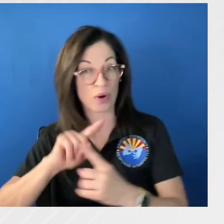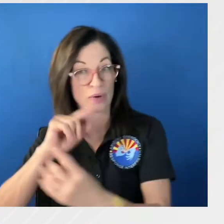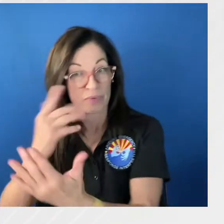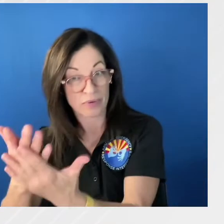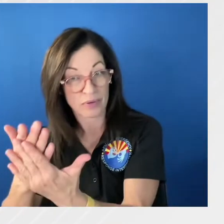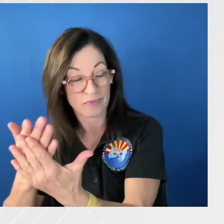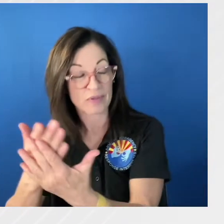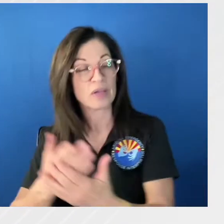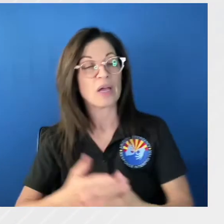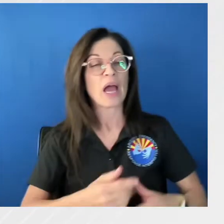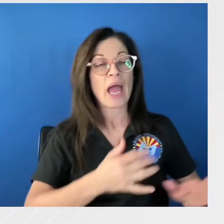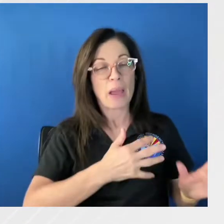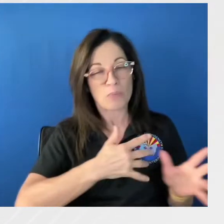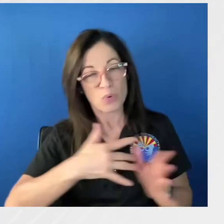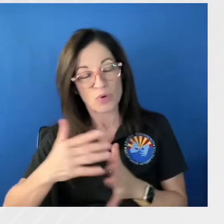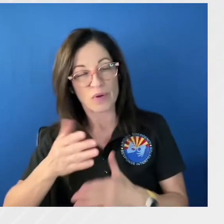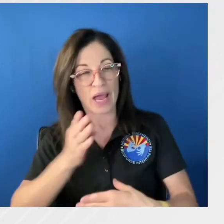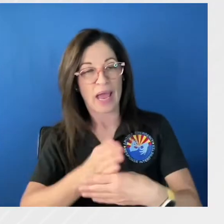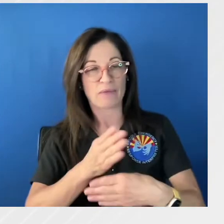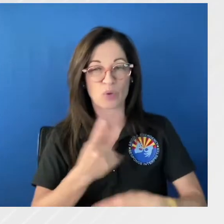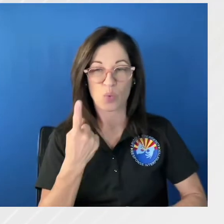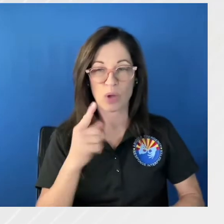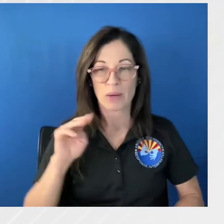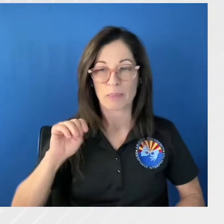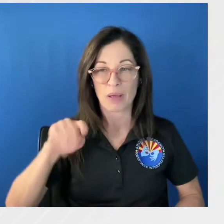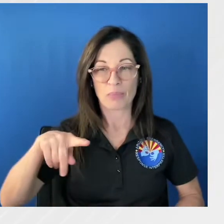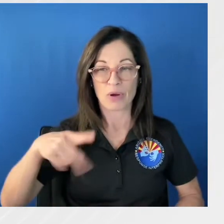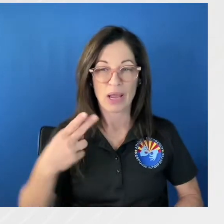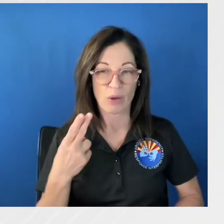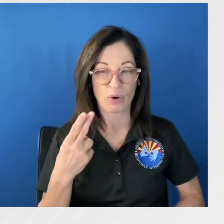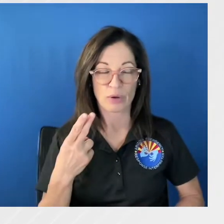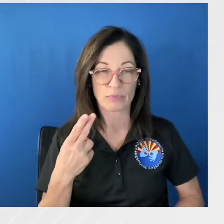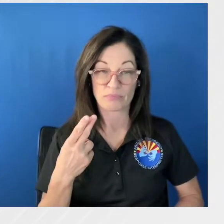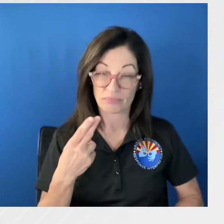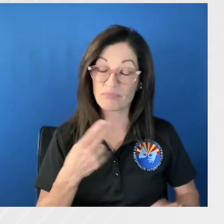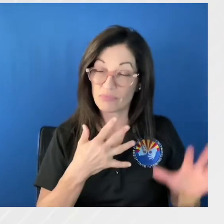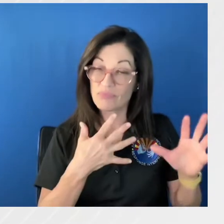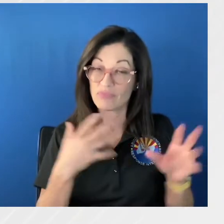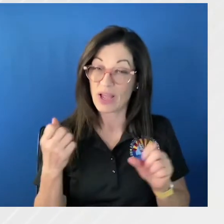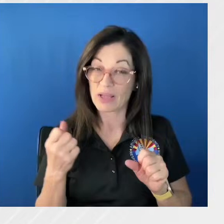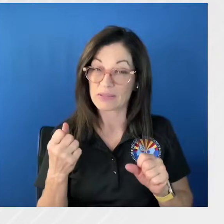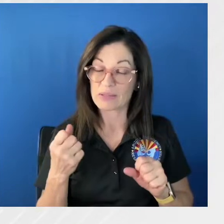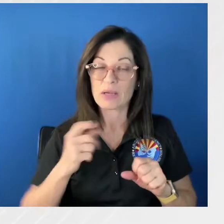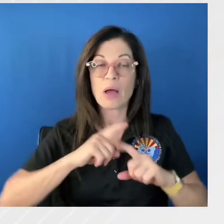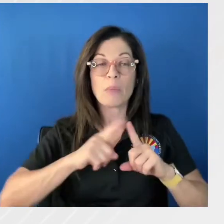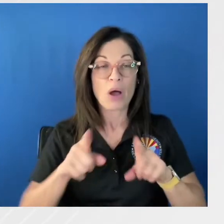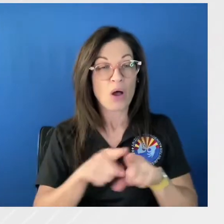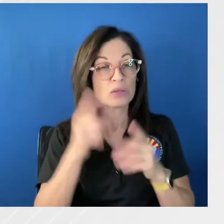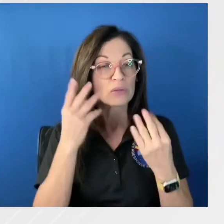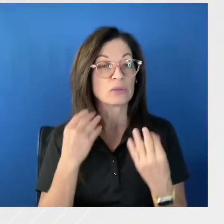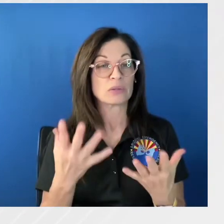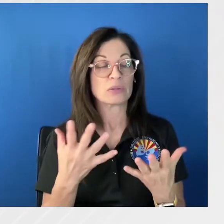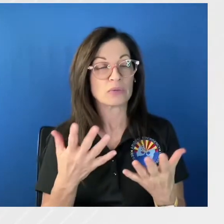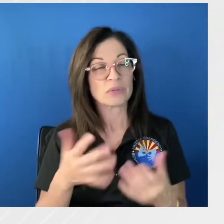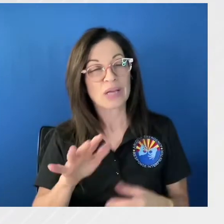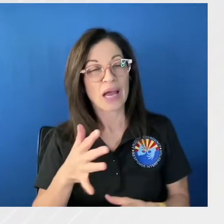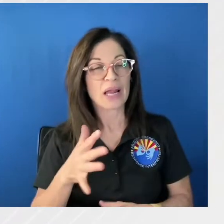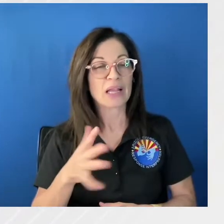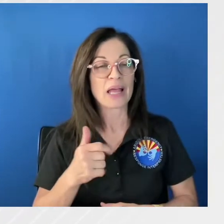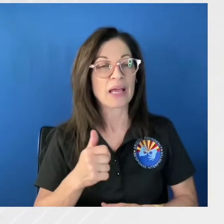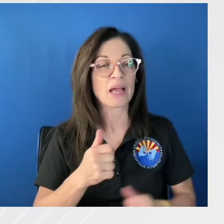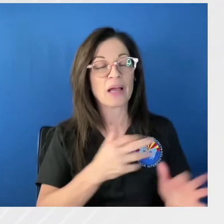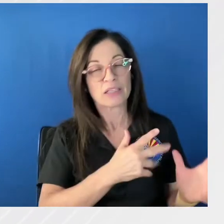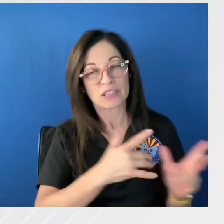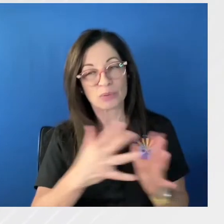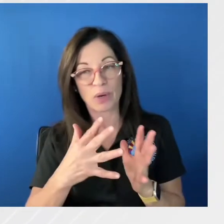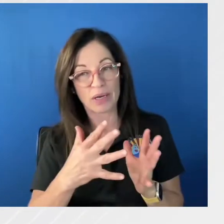moved on average a mile an hour. So that's pretty fast. But I can also tell you, it was kind of like a run, sprint